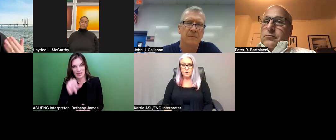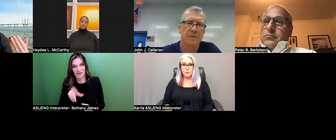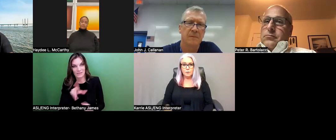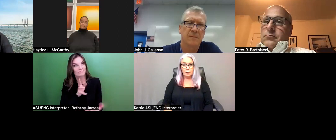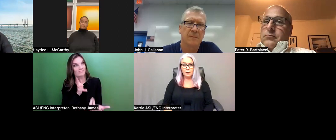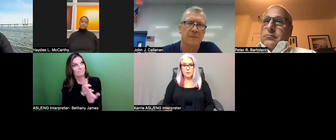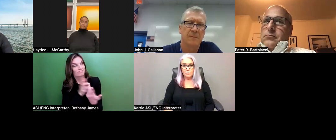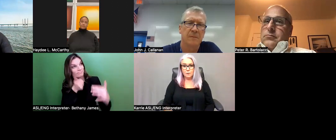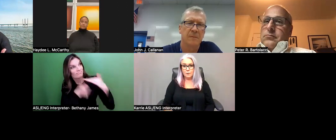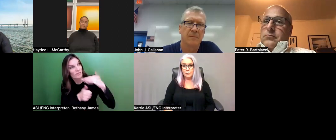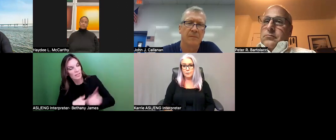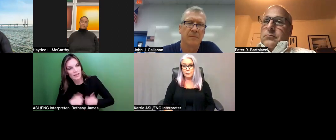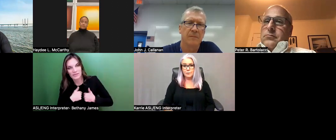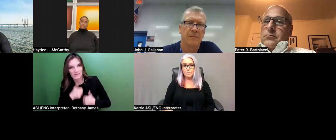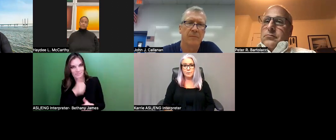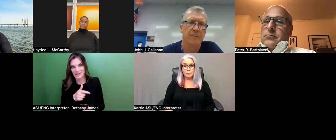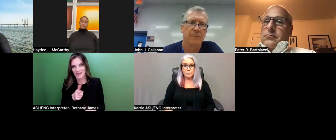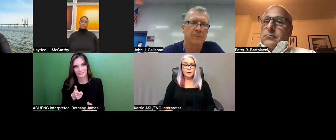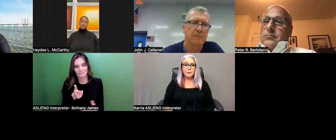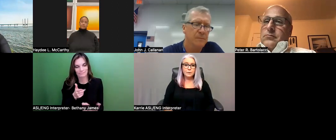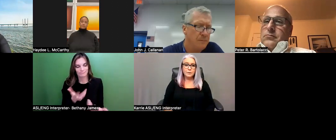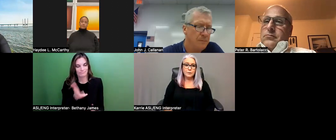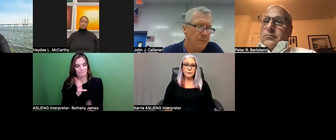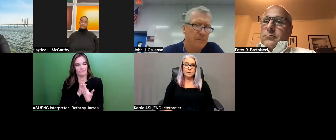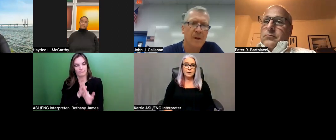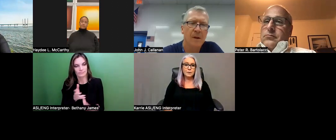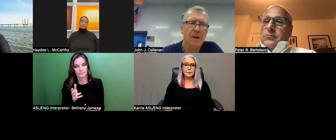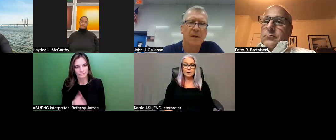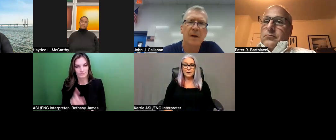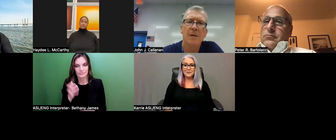is already being mandated. Okay, that's time. We are now